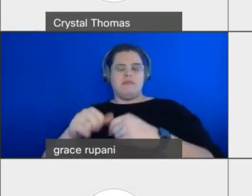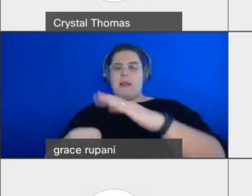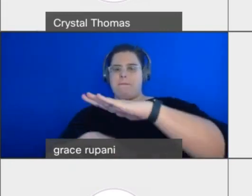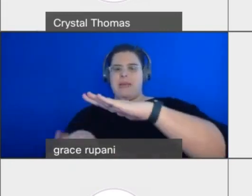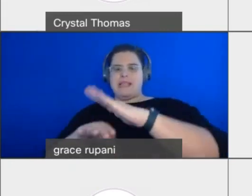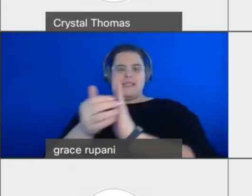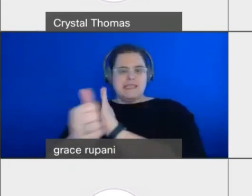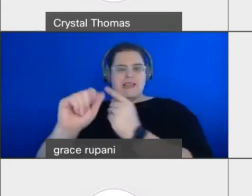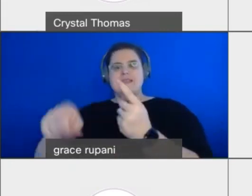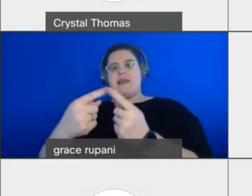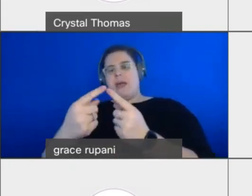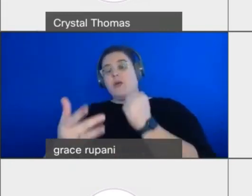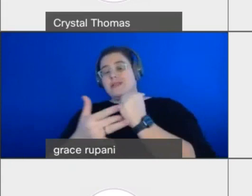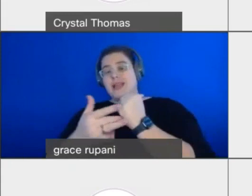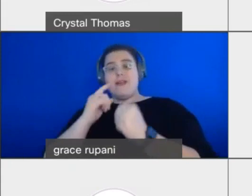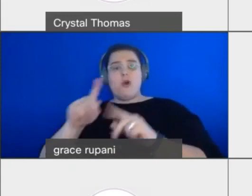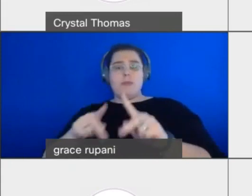tech for the people they support.